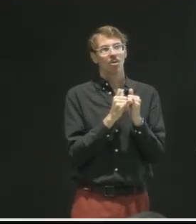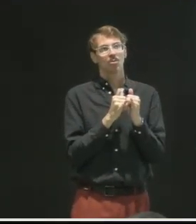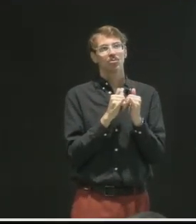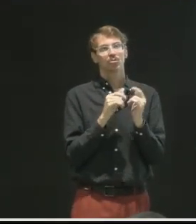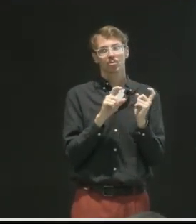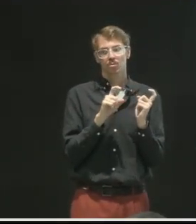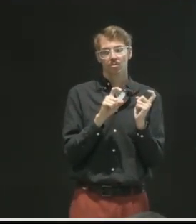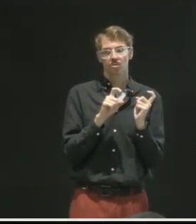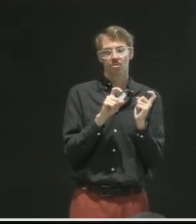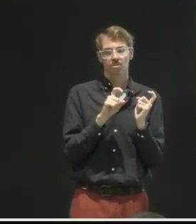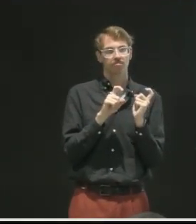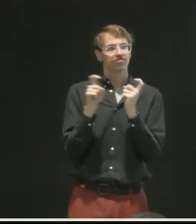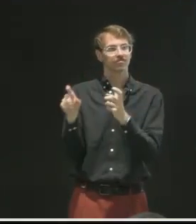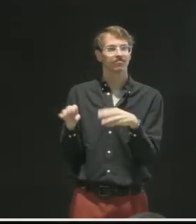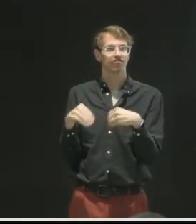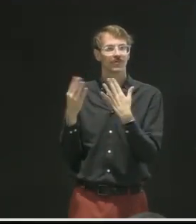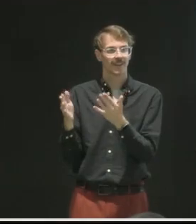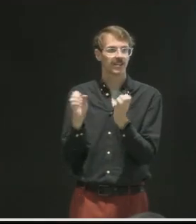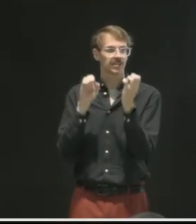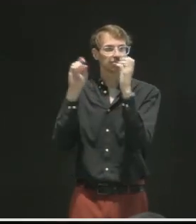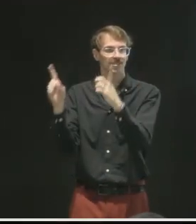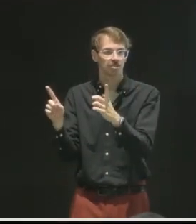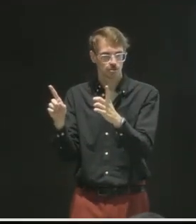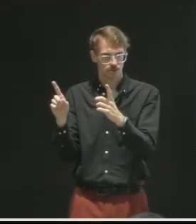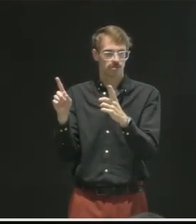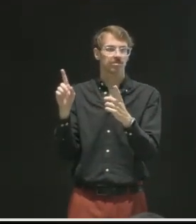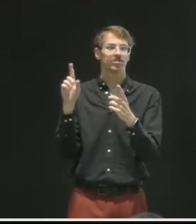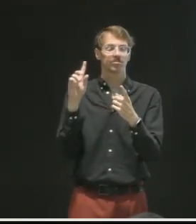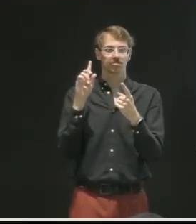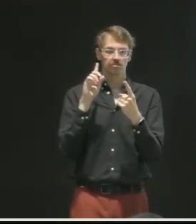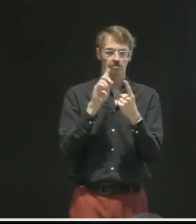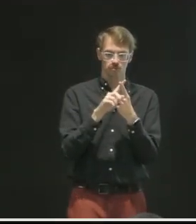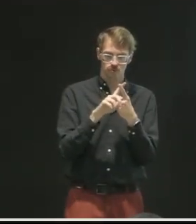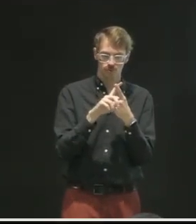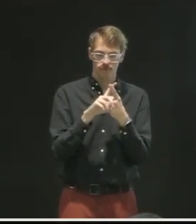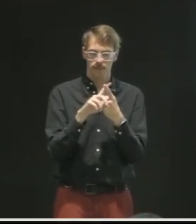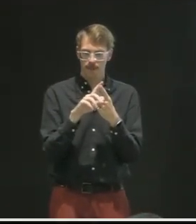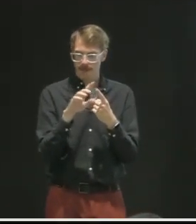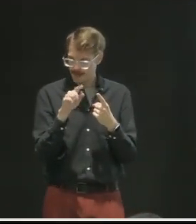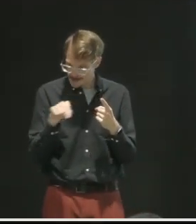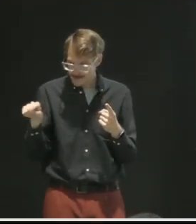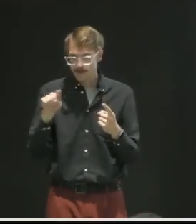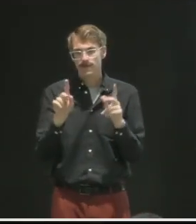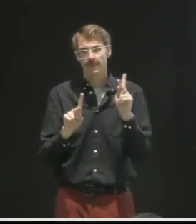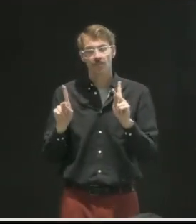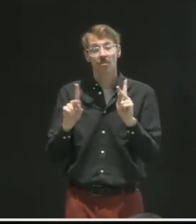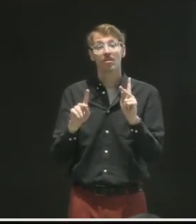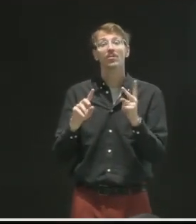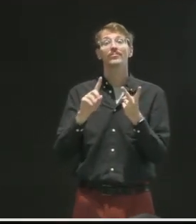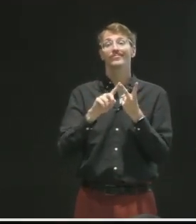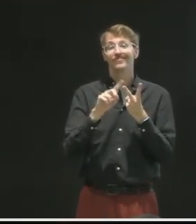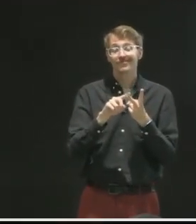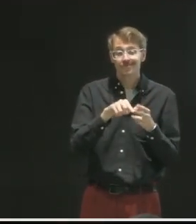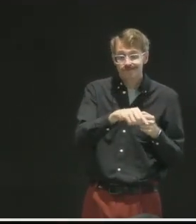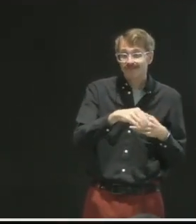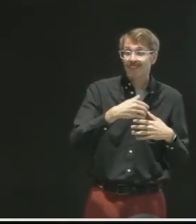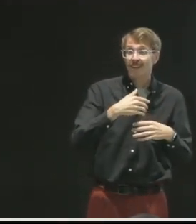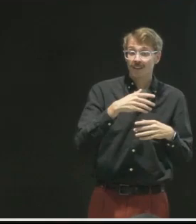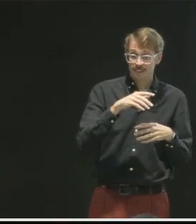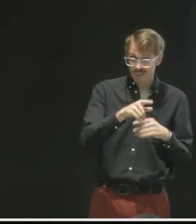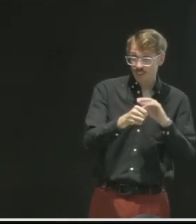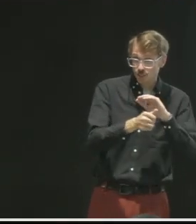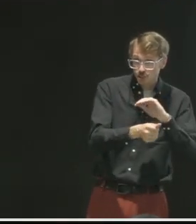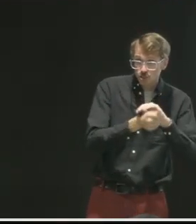give education to them, and how to make the shelter more safer